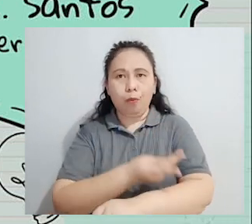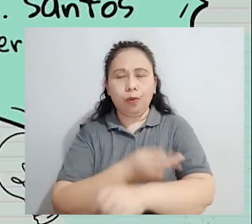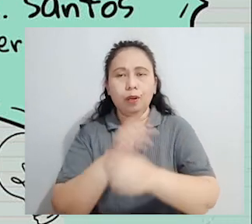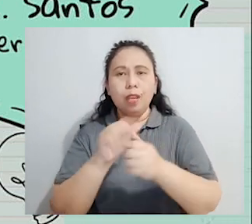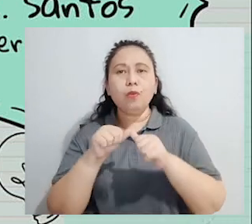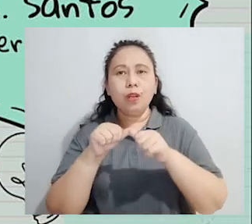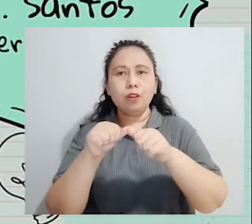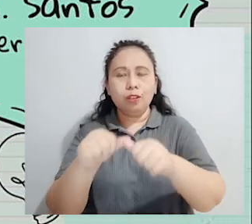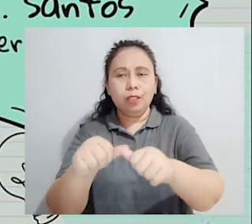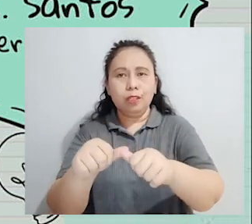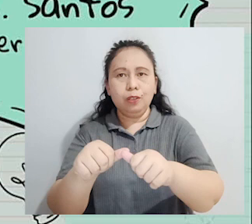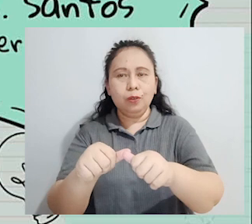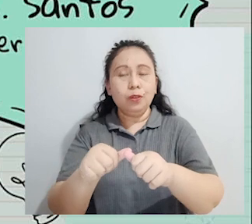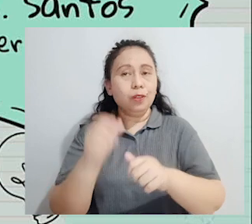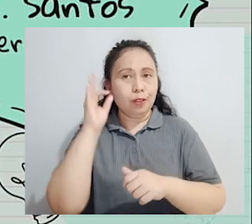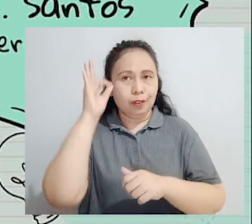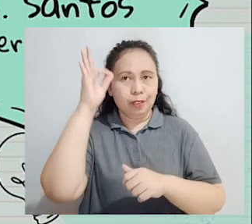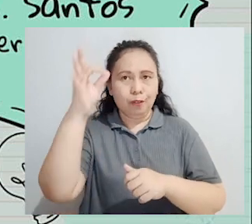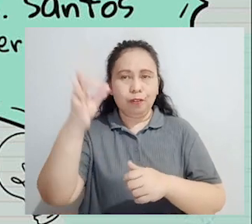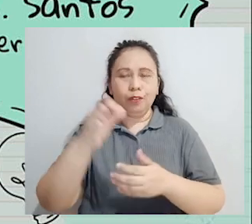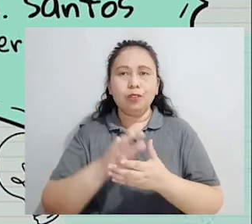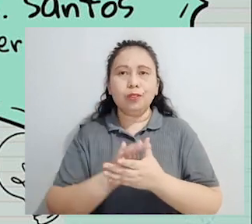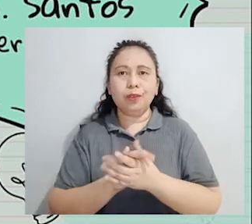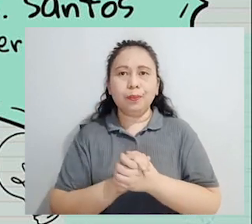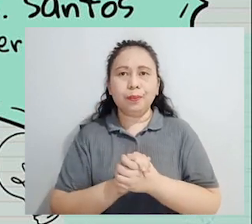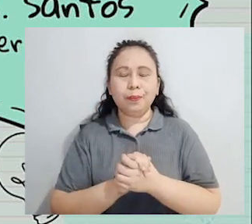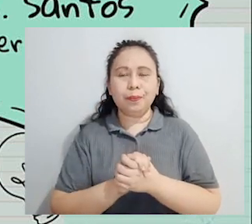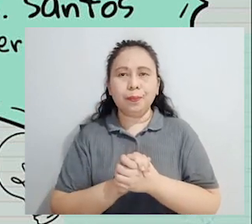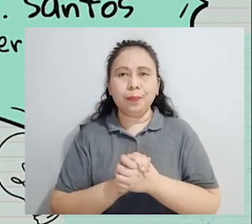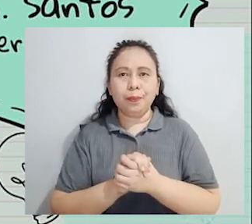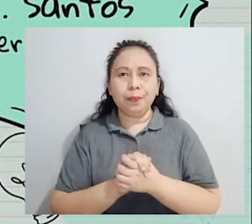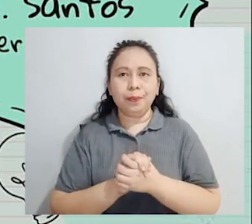will continue to be so into the future.